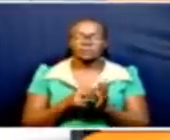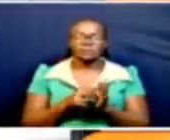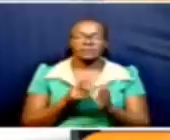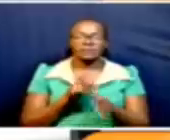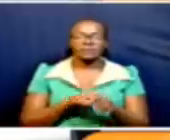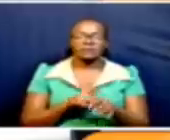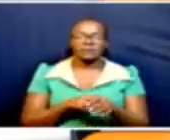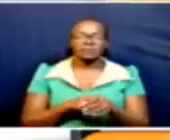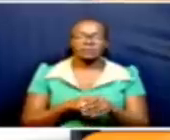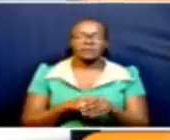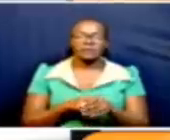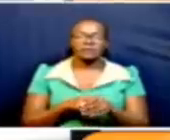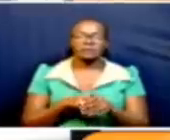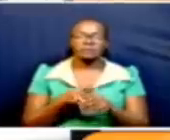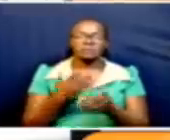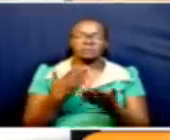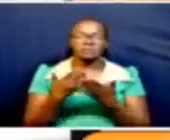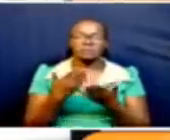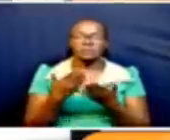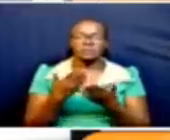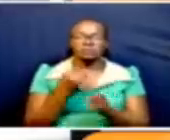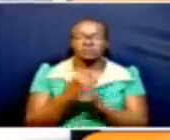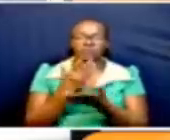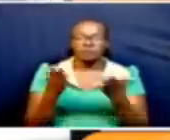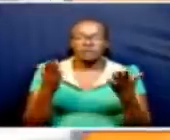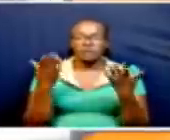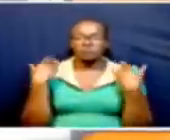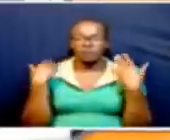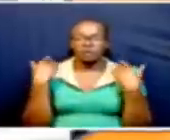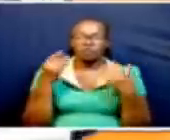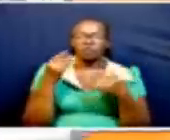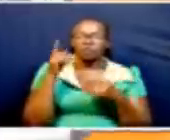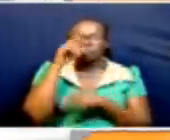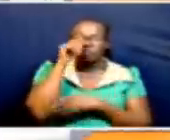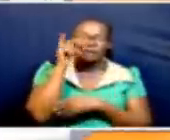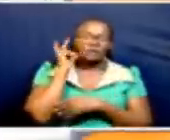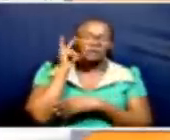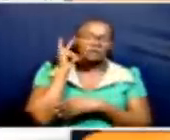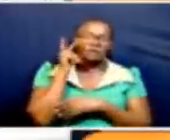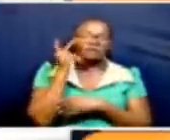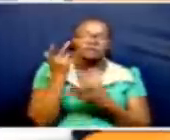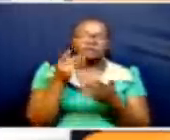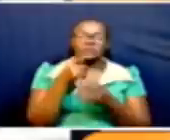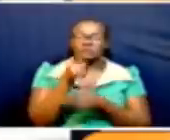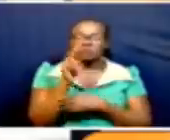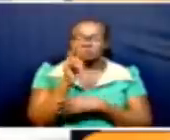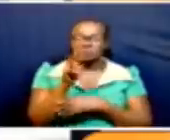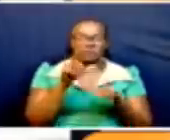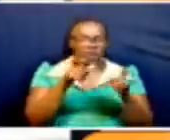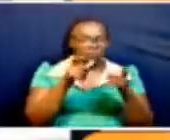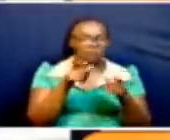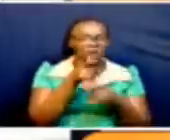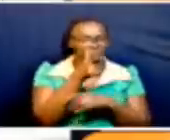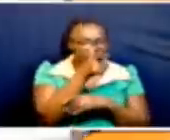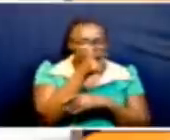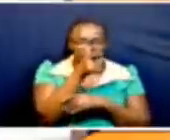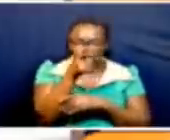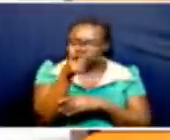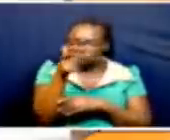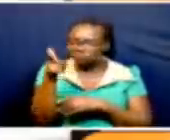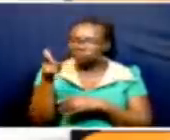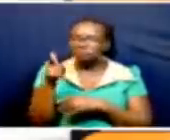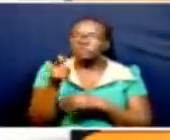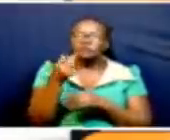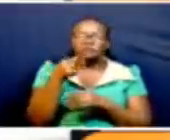arrested somebody who had this, in somewhere in Meru, somewhere in Mombasa, somewhere in Kisii. You will see the media covering every now and then. Kwani hizi pombe